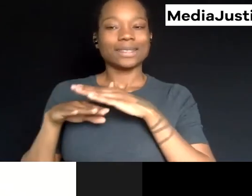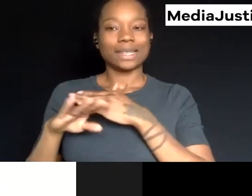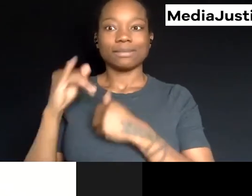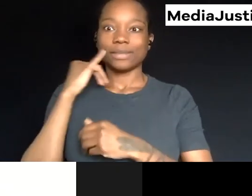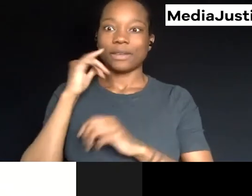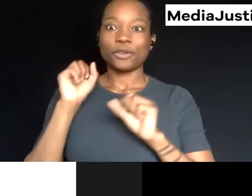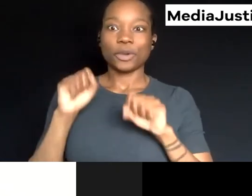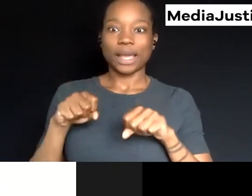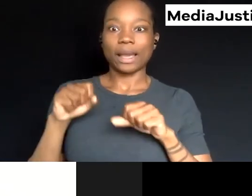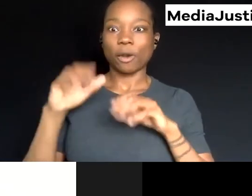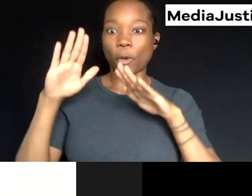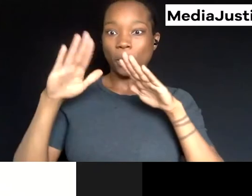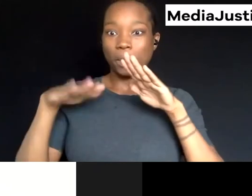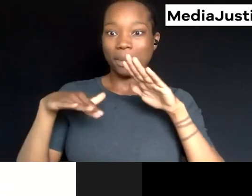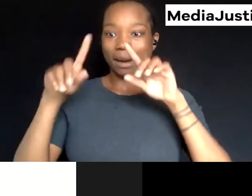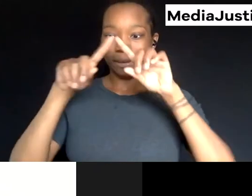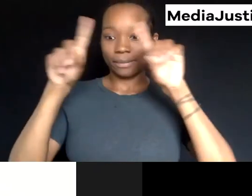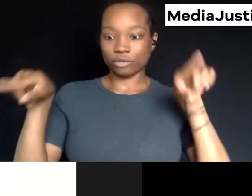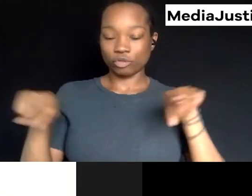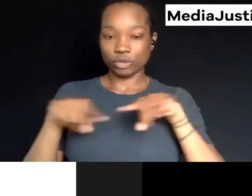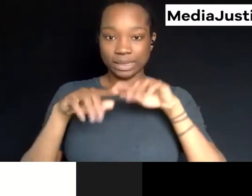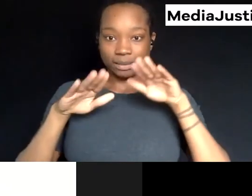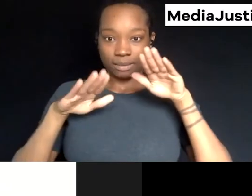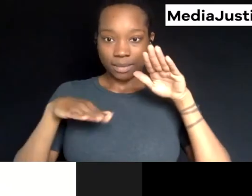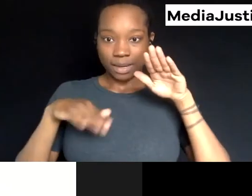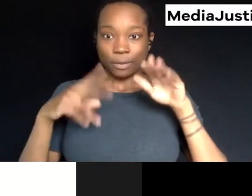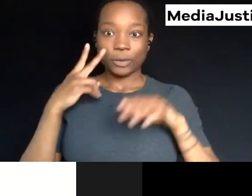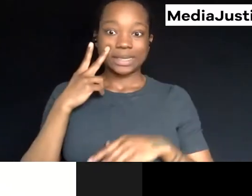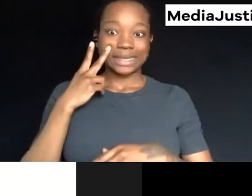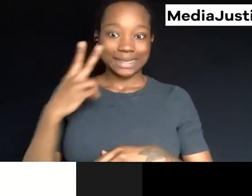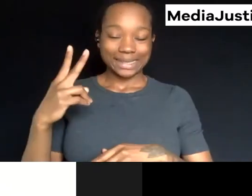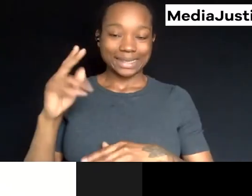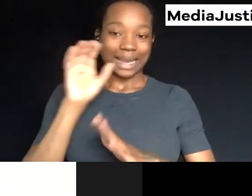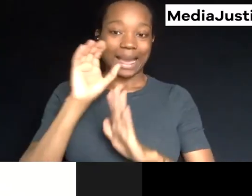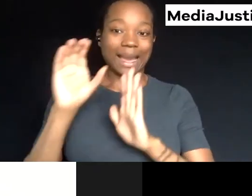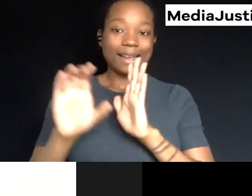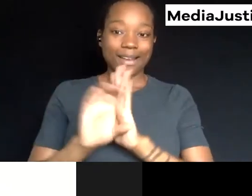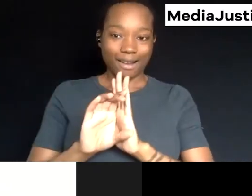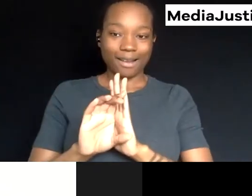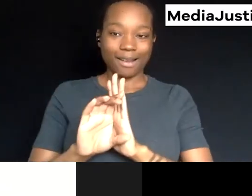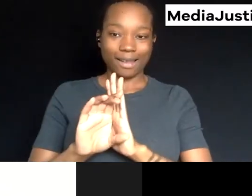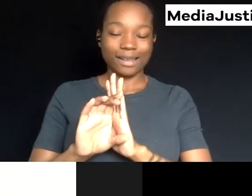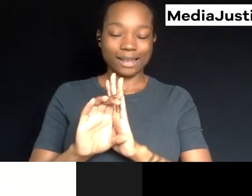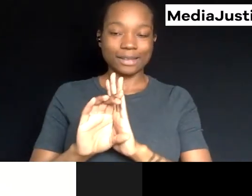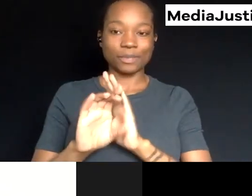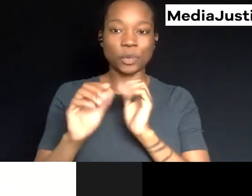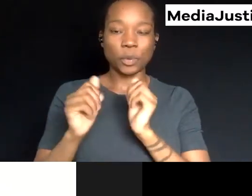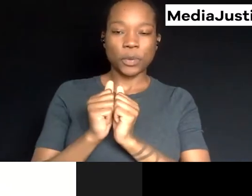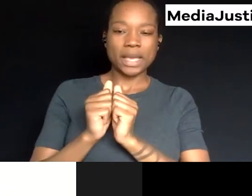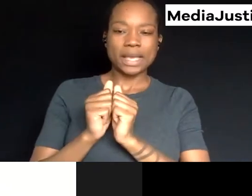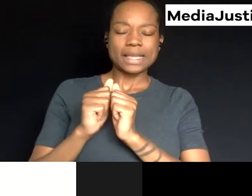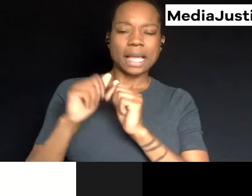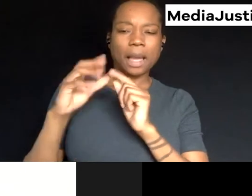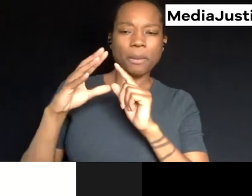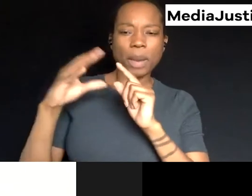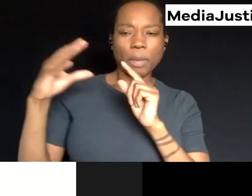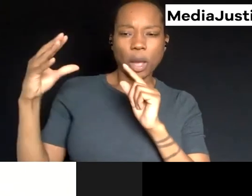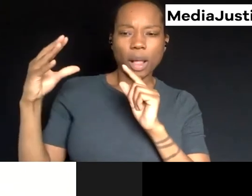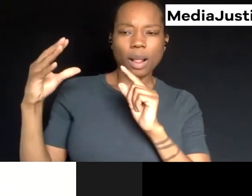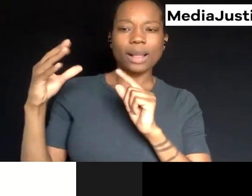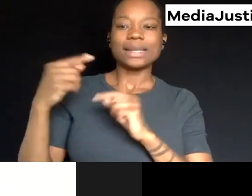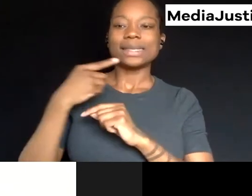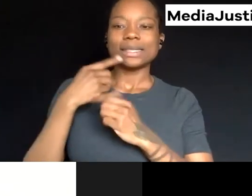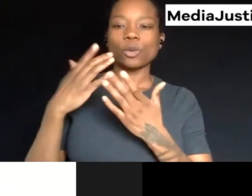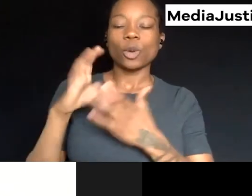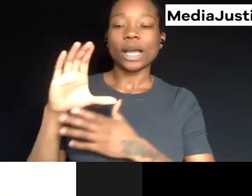your Zoom screen, you'll see a little icon and, you know, little icon with a bubble and it says chat. If you can click